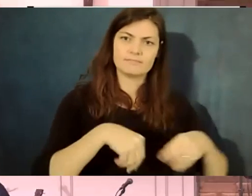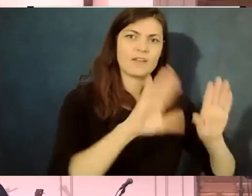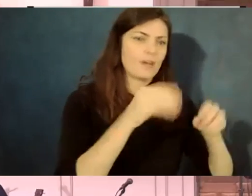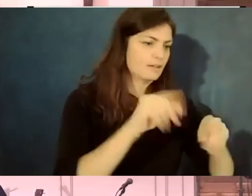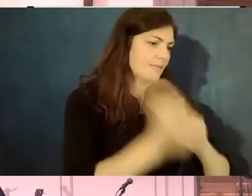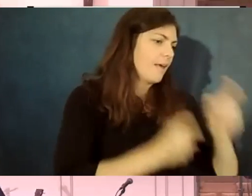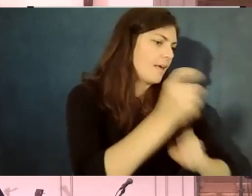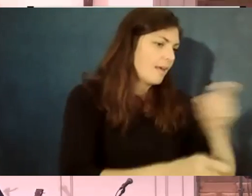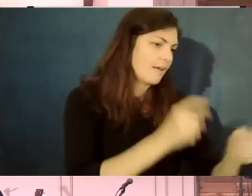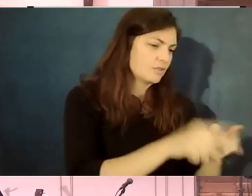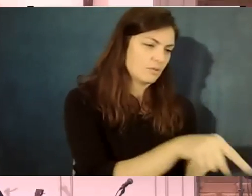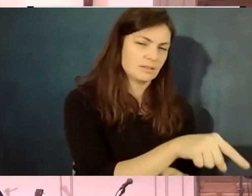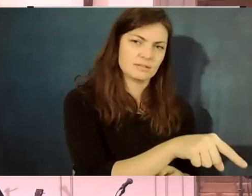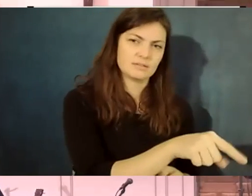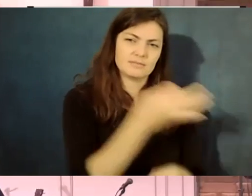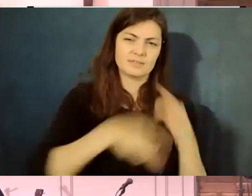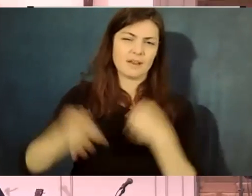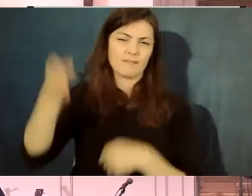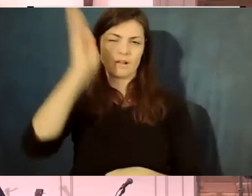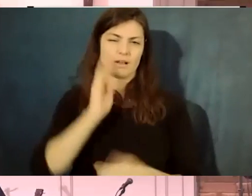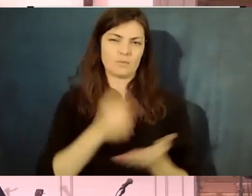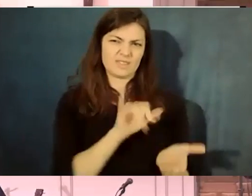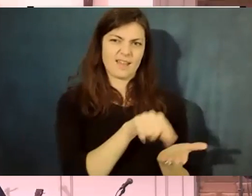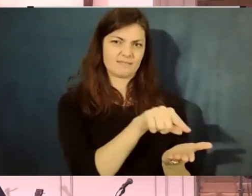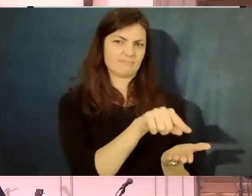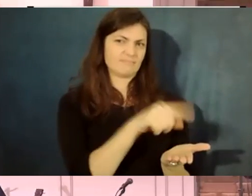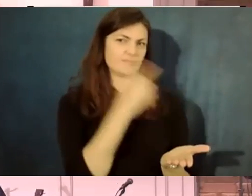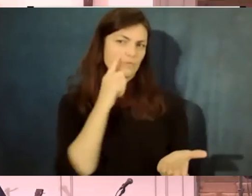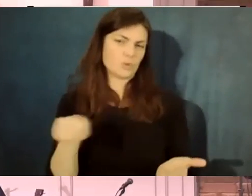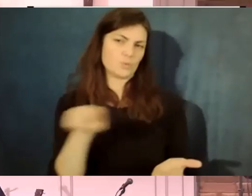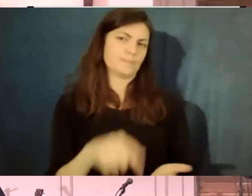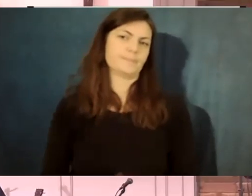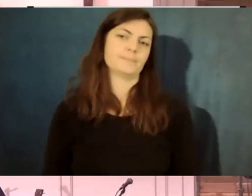than sacrificing and giving something to God?